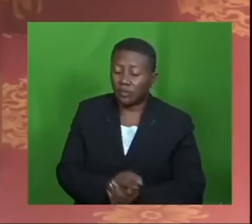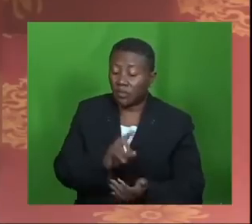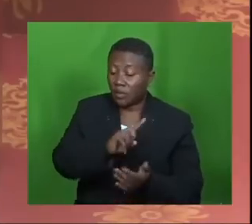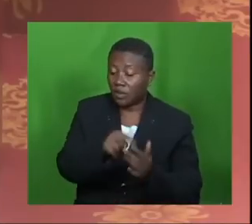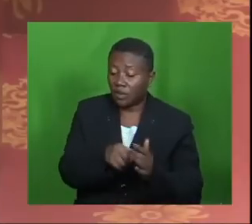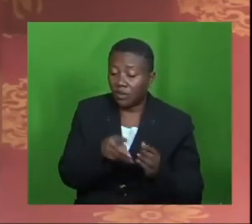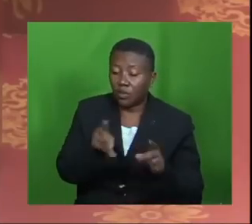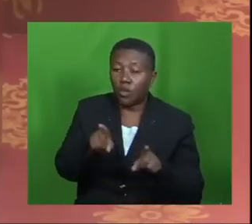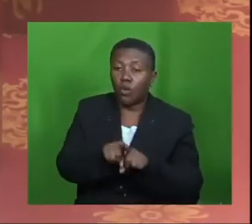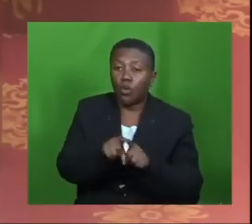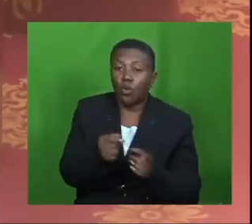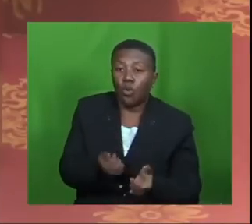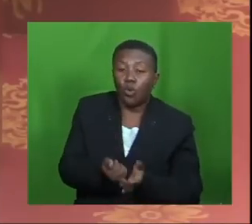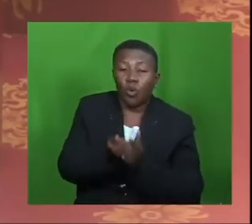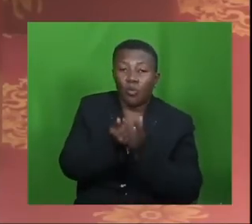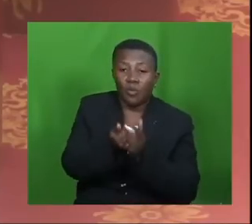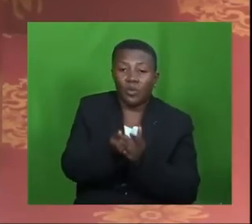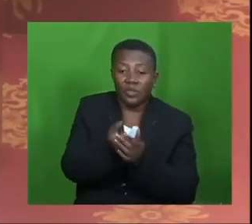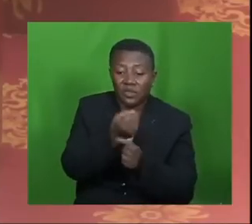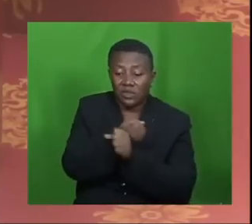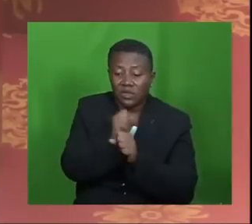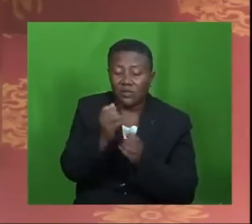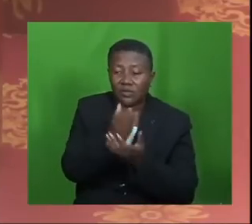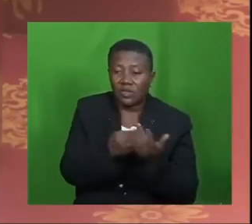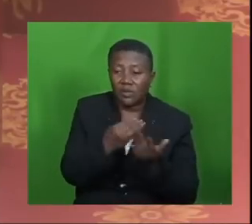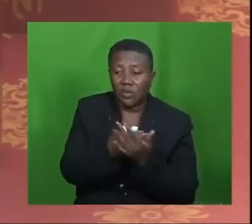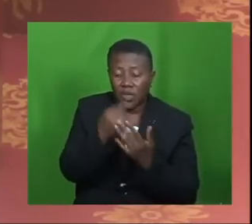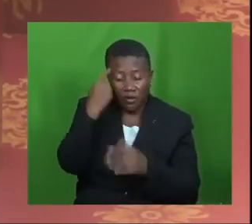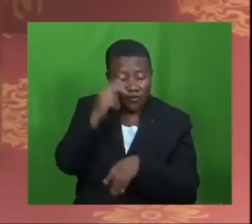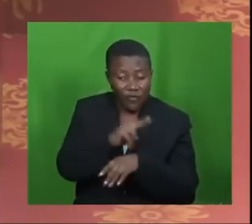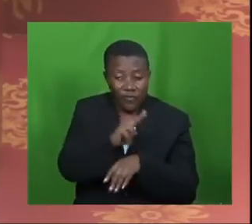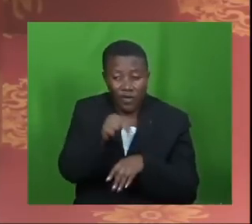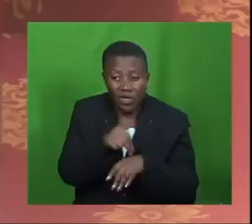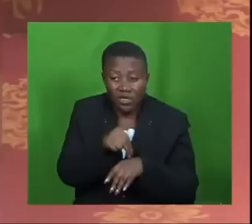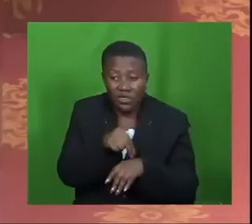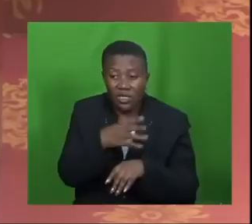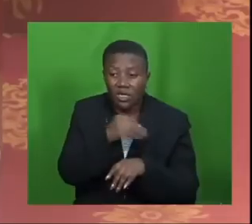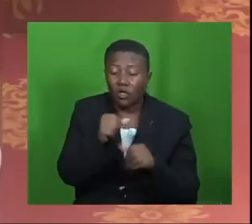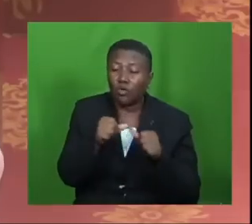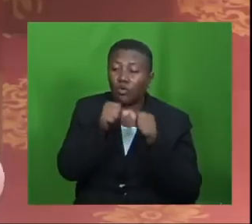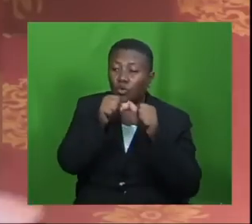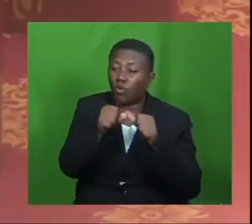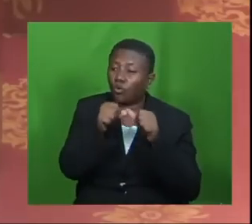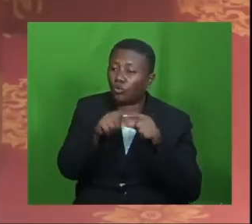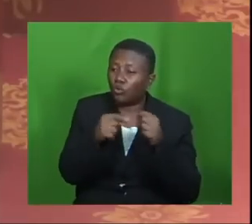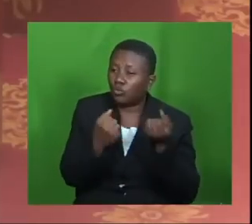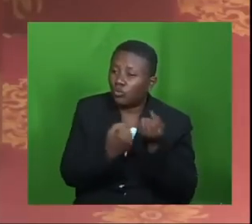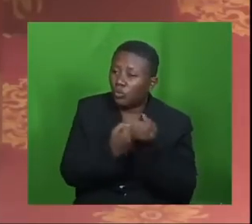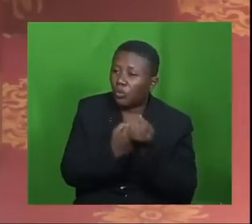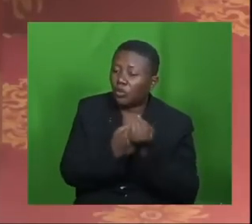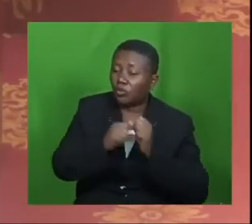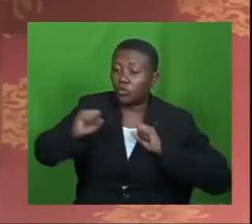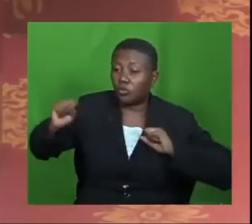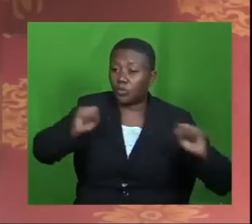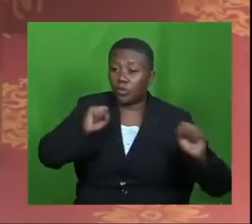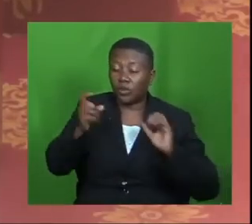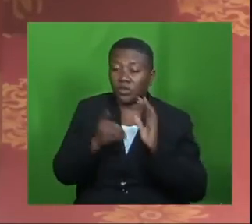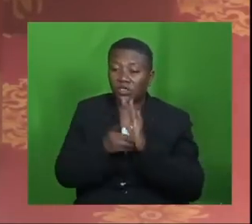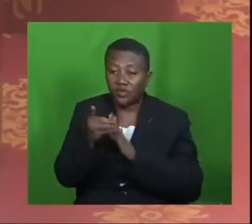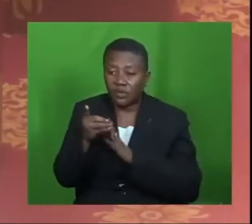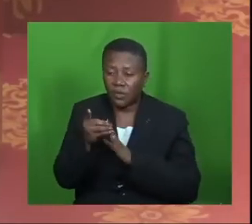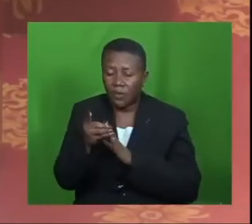the nation some money, which will go back to continual support of sports development. Way forward, Mr.